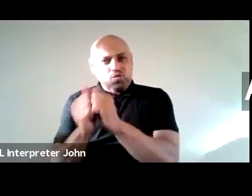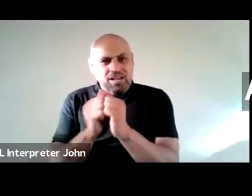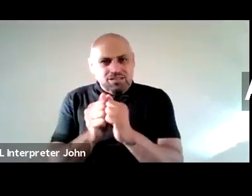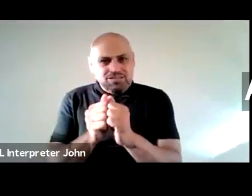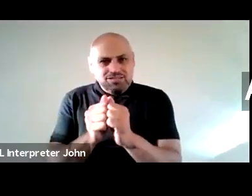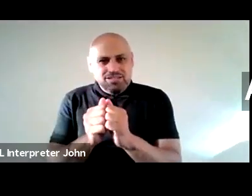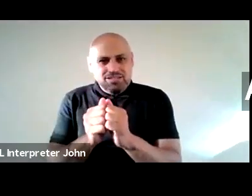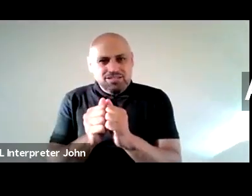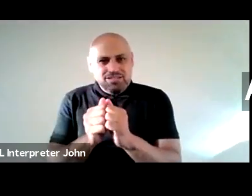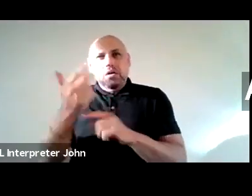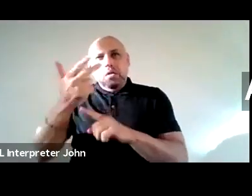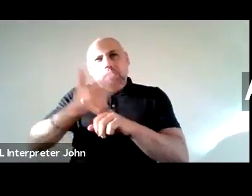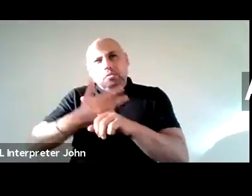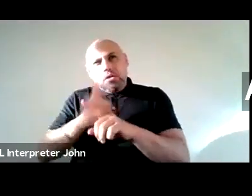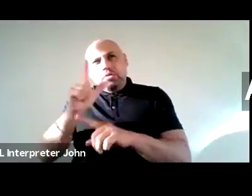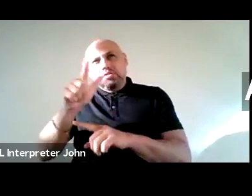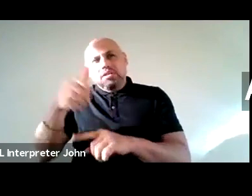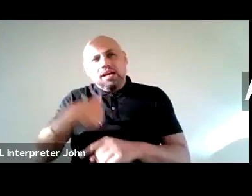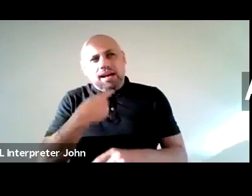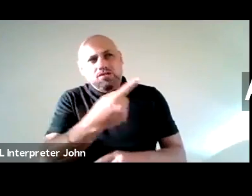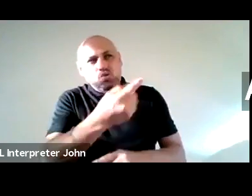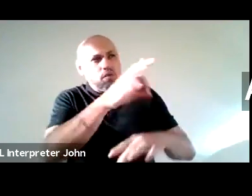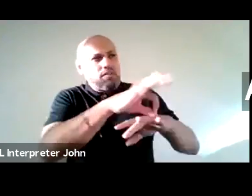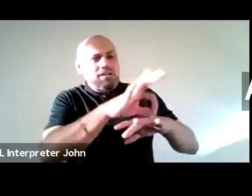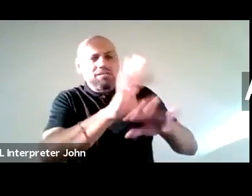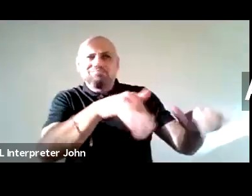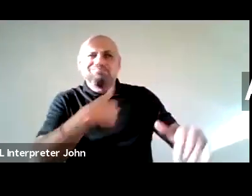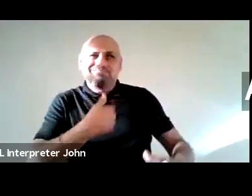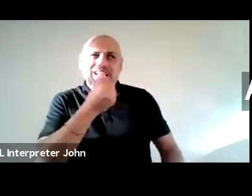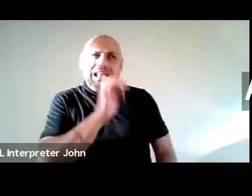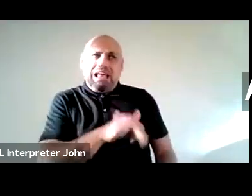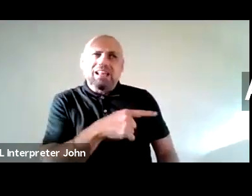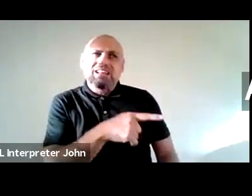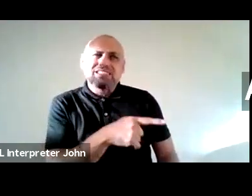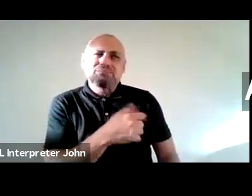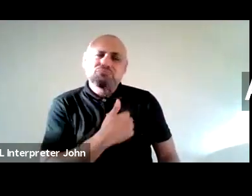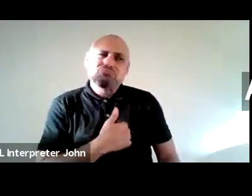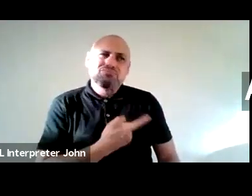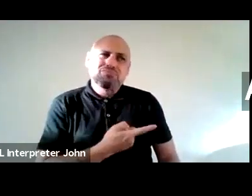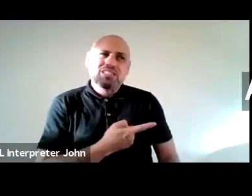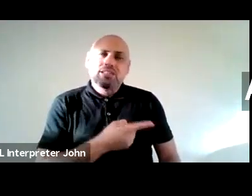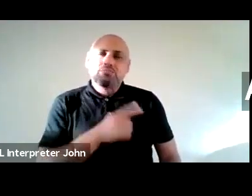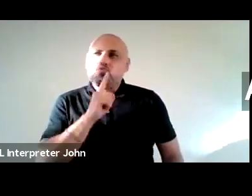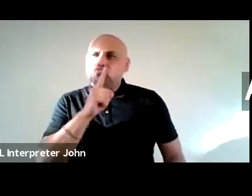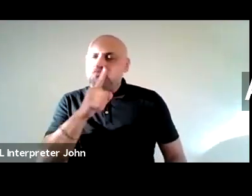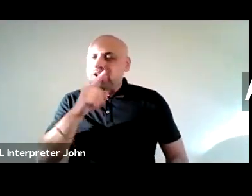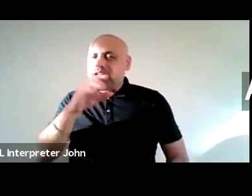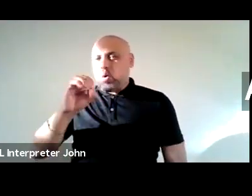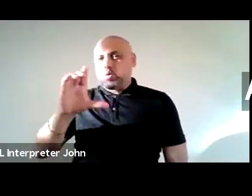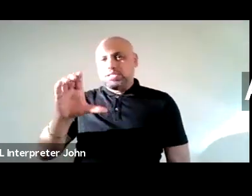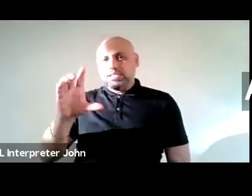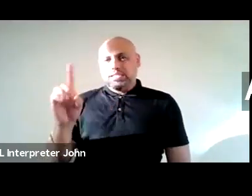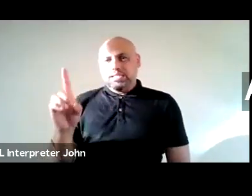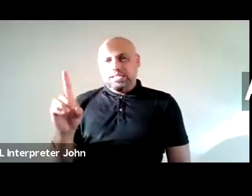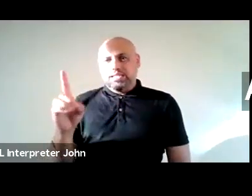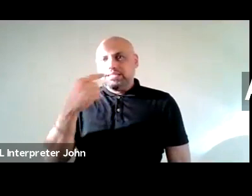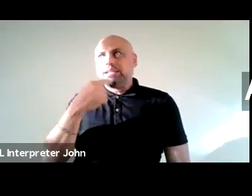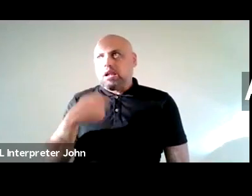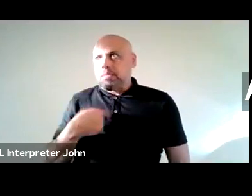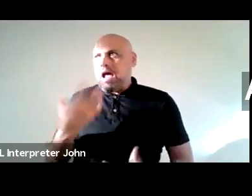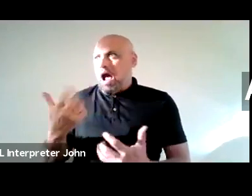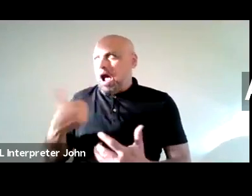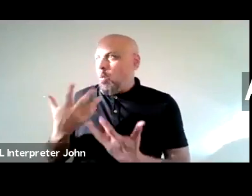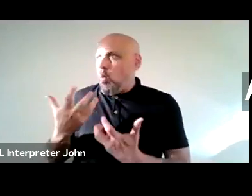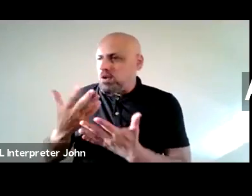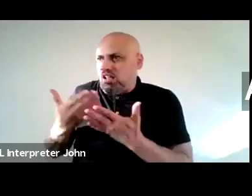about 3 months, I told my fiance that I was gay, but it was really the OCD telling me what I wanted.